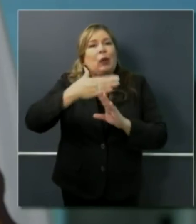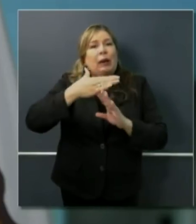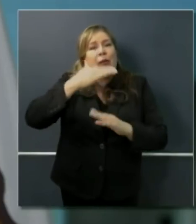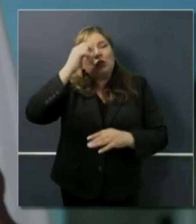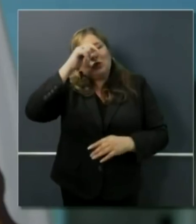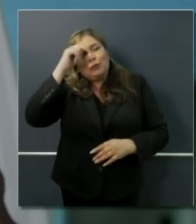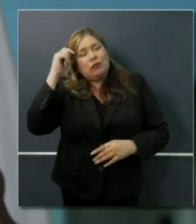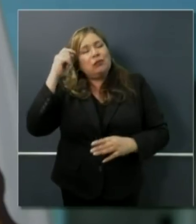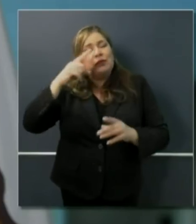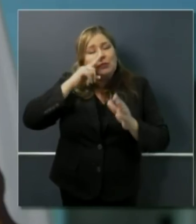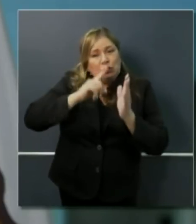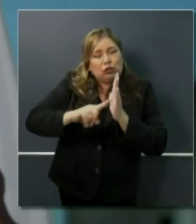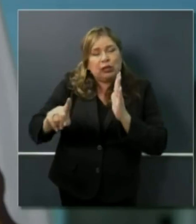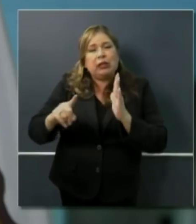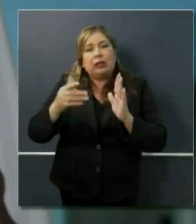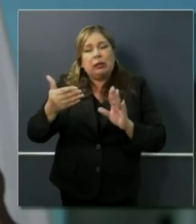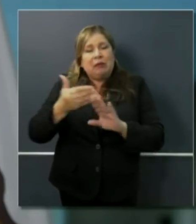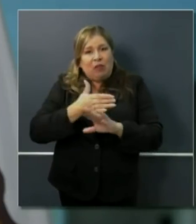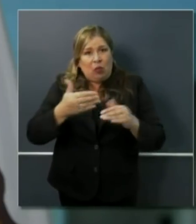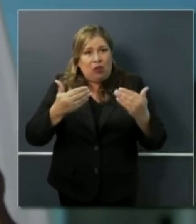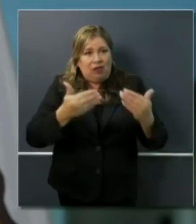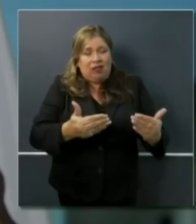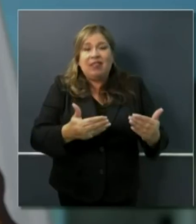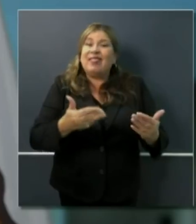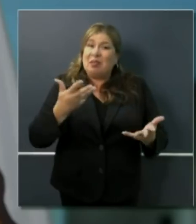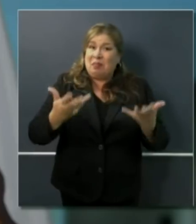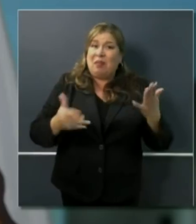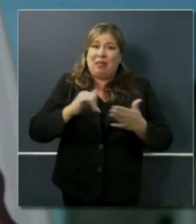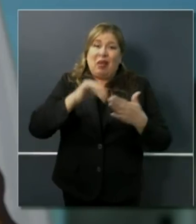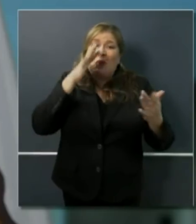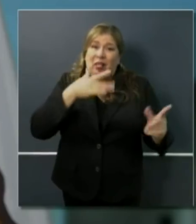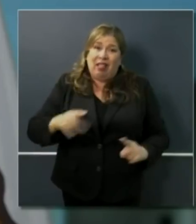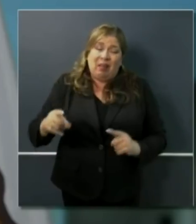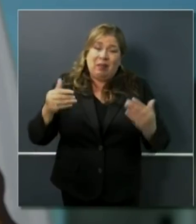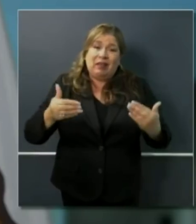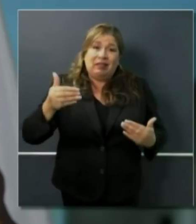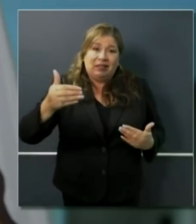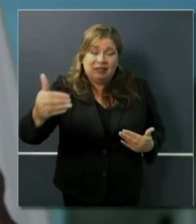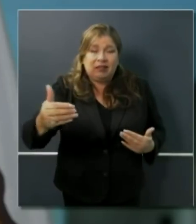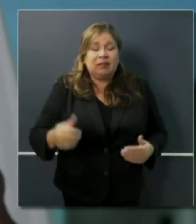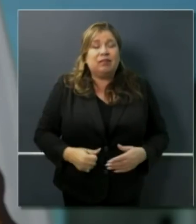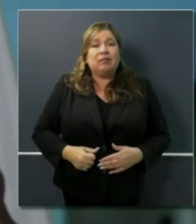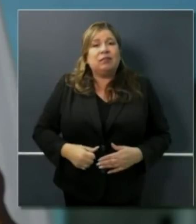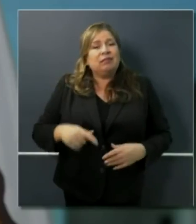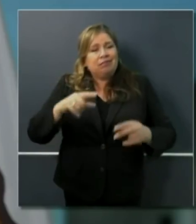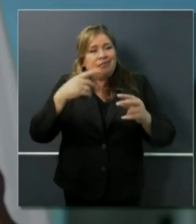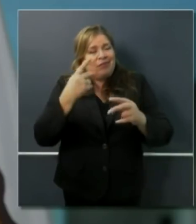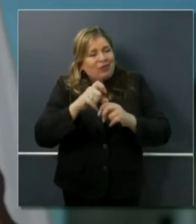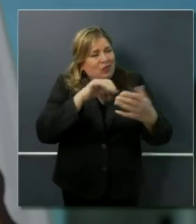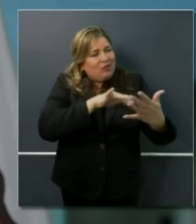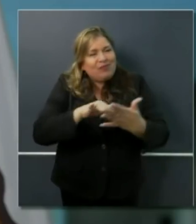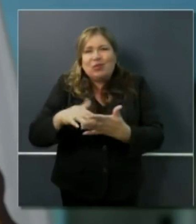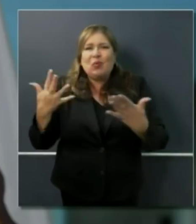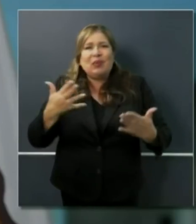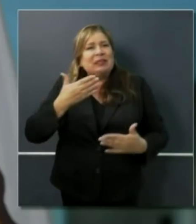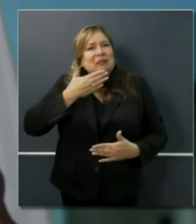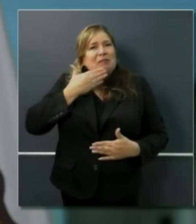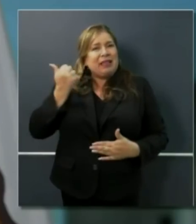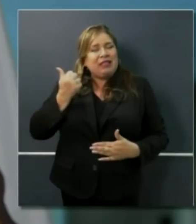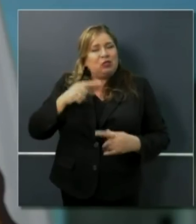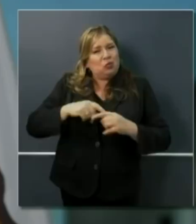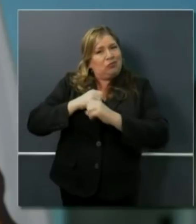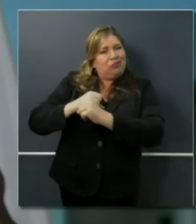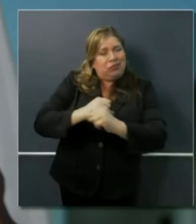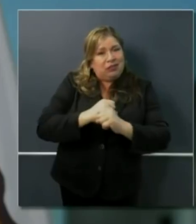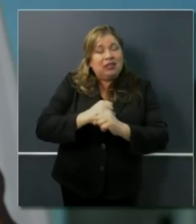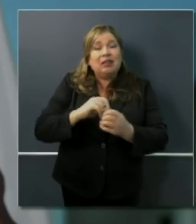we begin to process the next phase and next iteration. For businesses, the same opportunity and responsibility